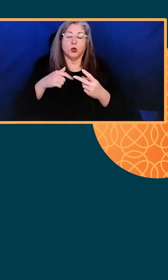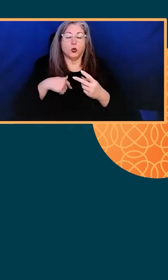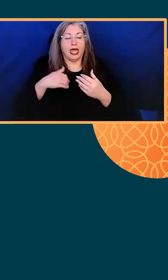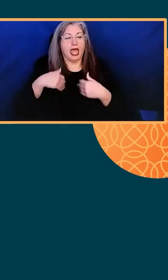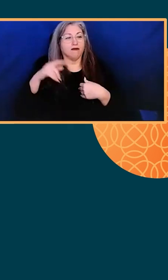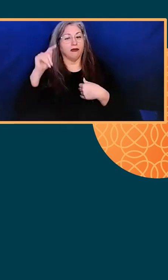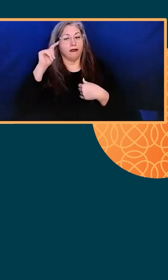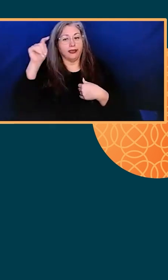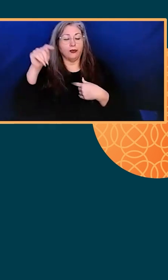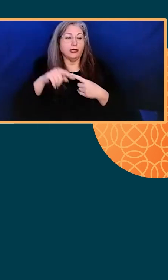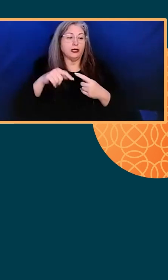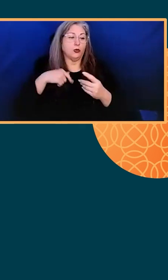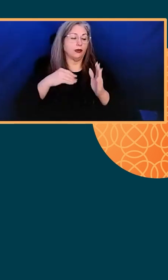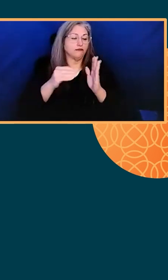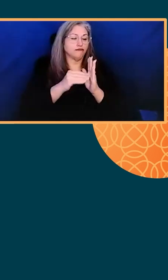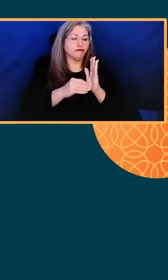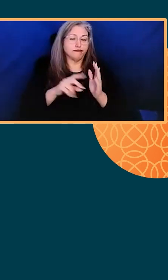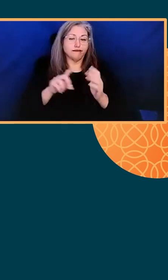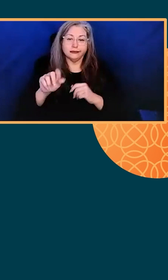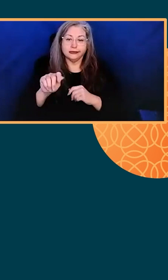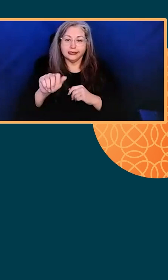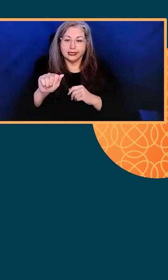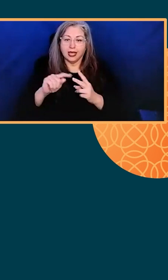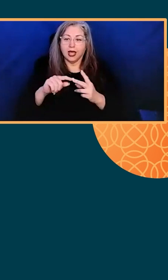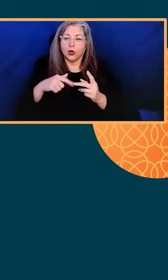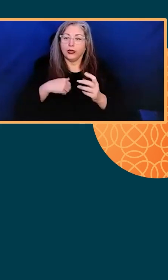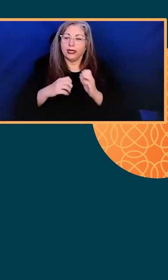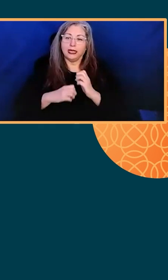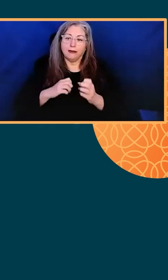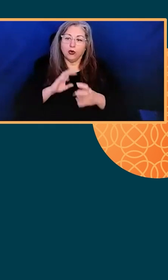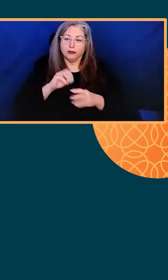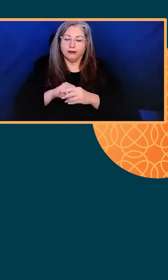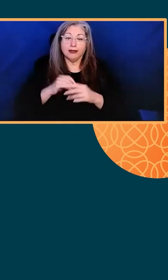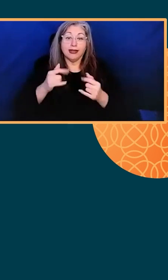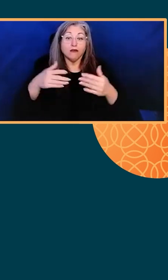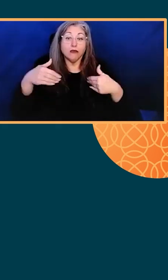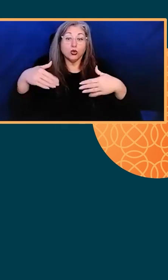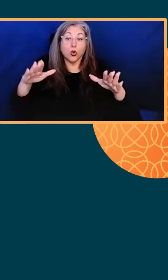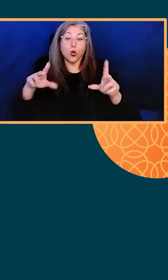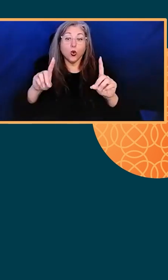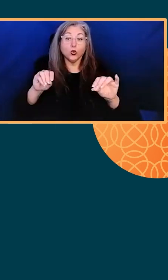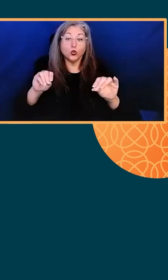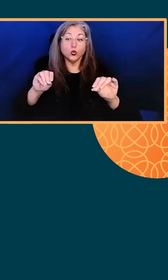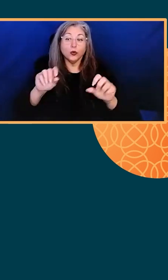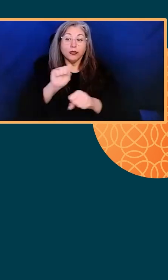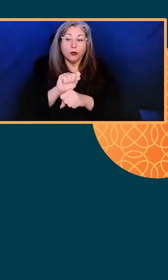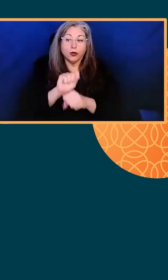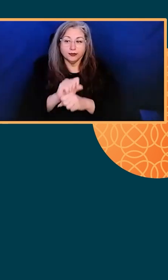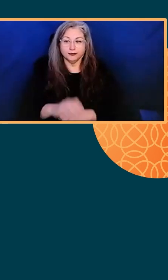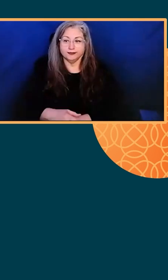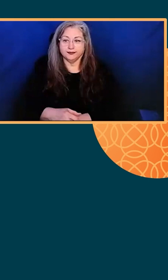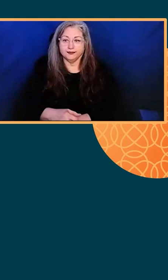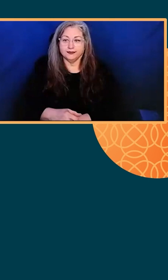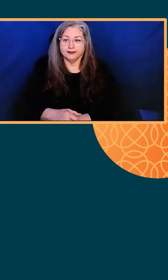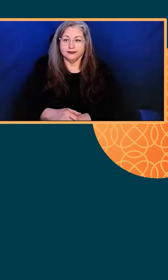theorized. We've datified. We've emoted. Now go do the work. And to